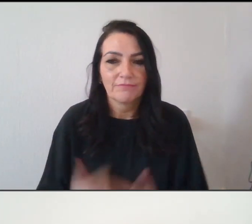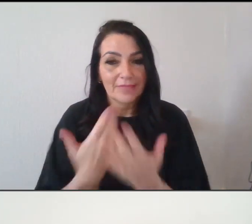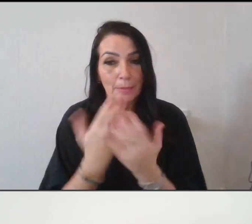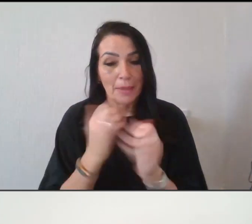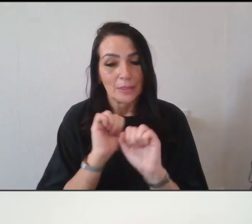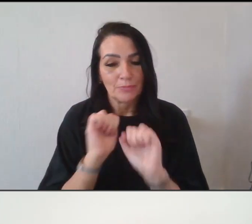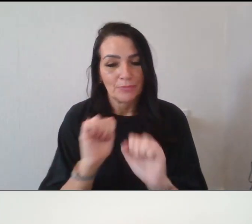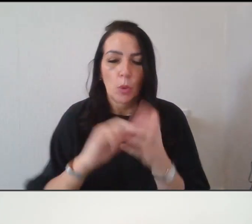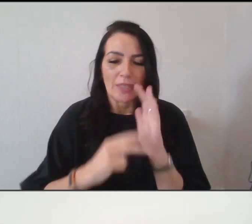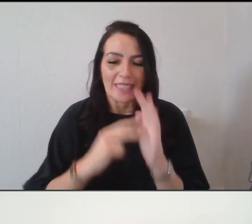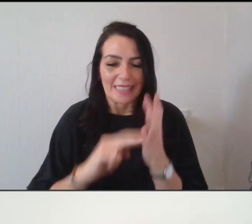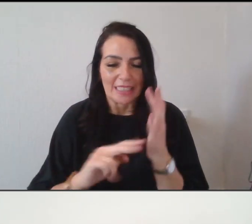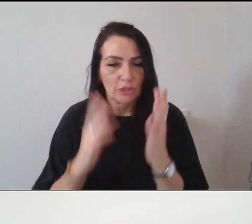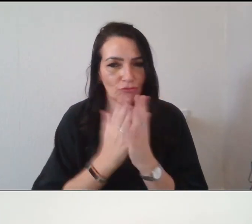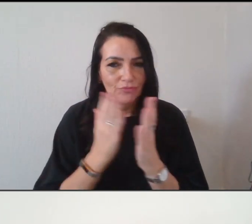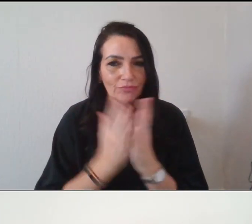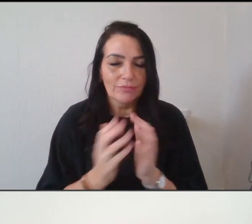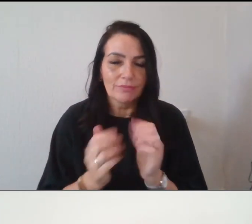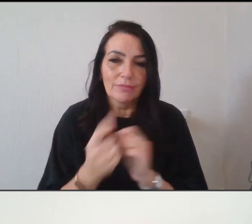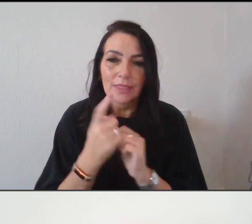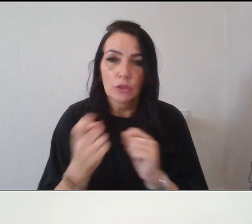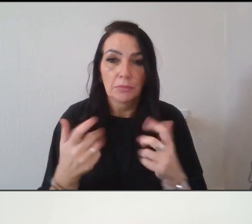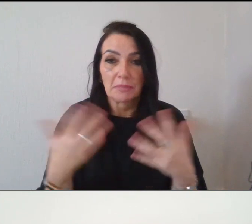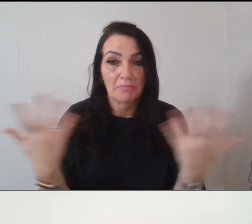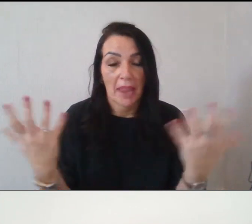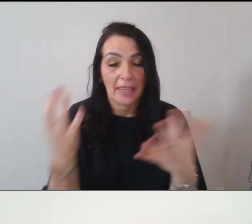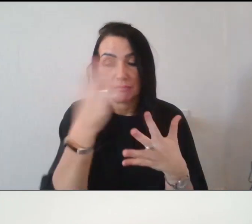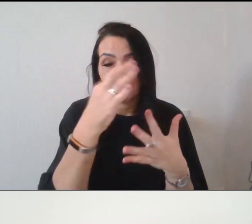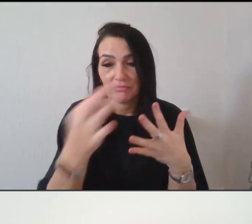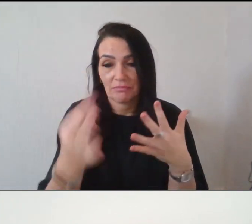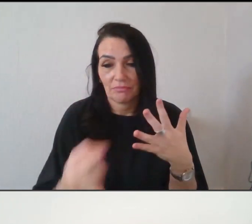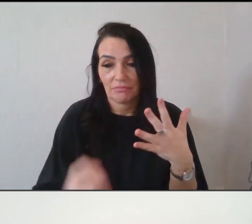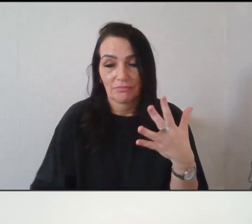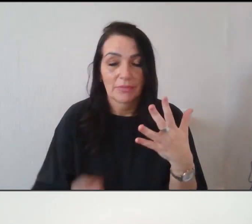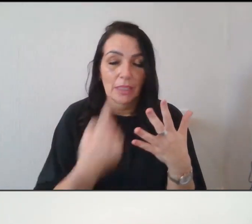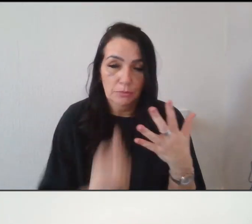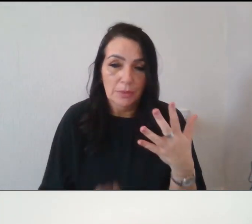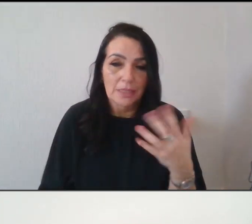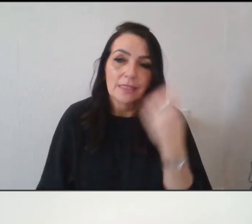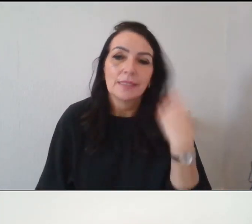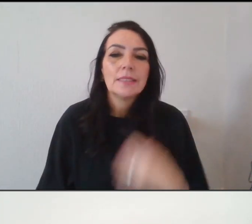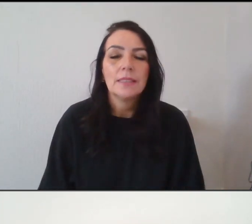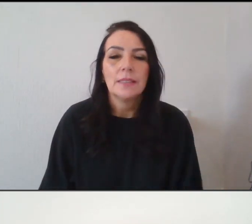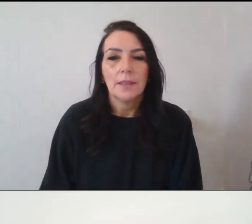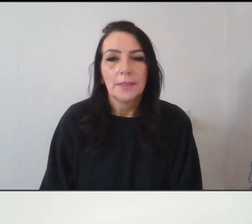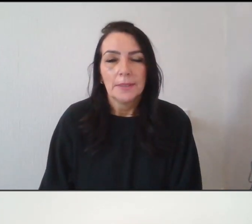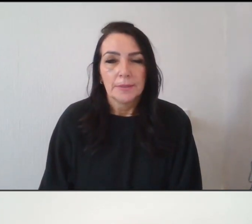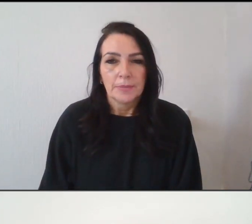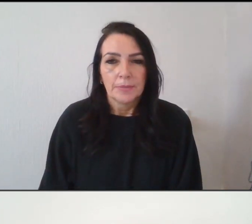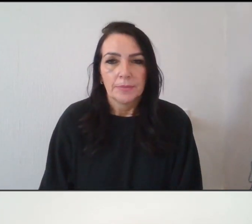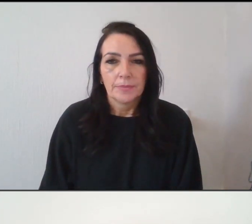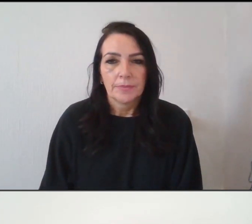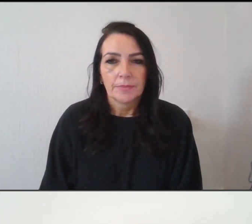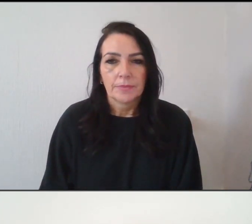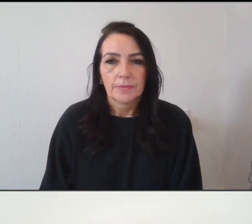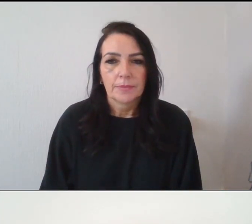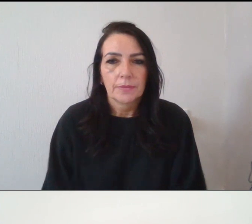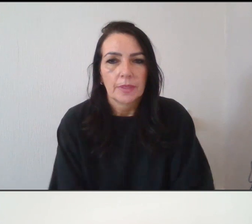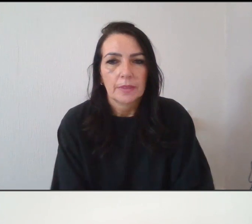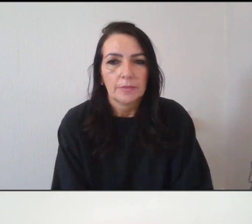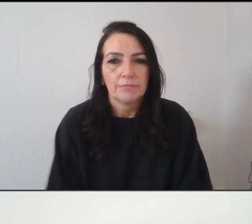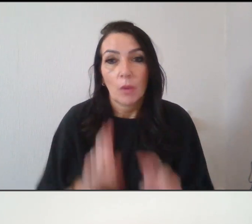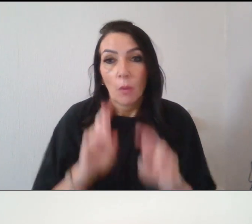your organisation, but yeah, it could be anything from just education up to support, I guess. Hopefully